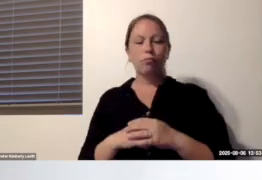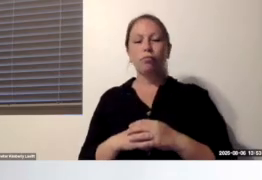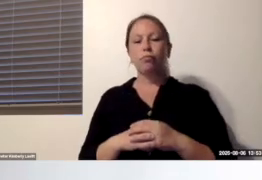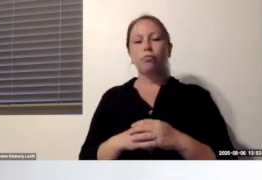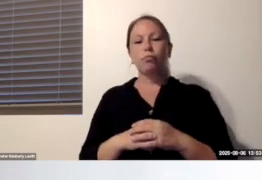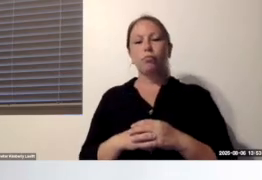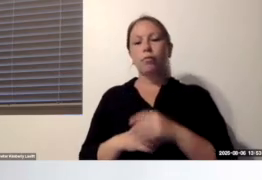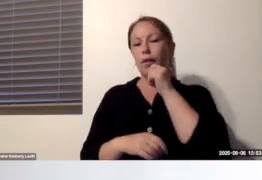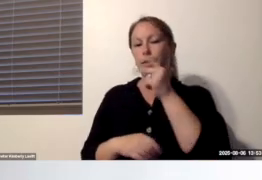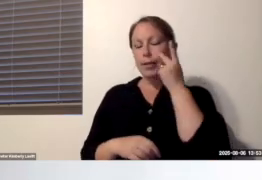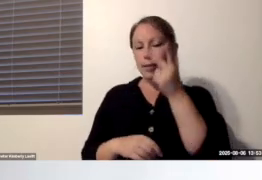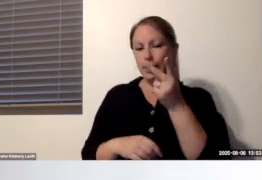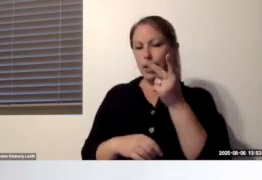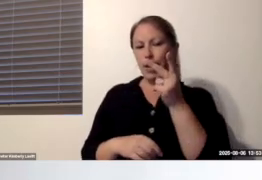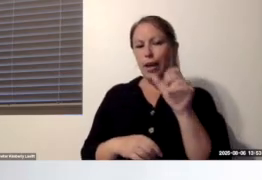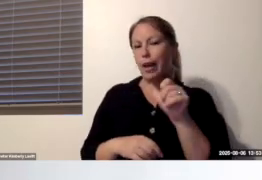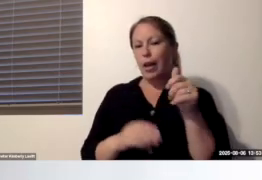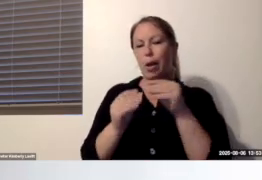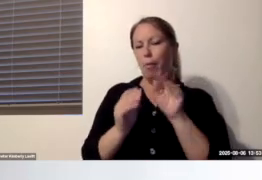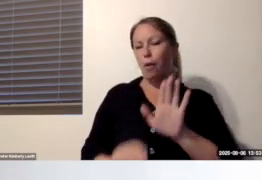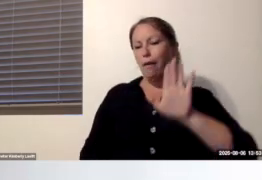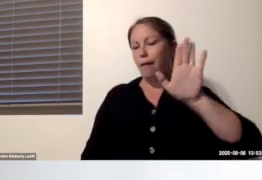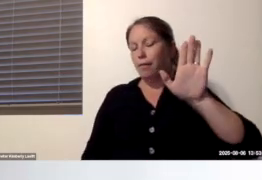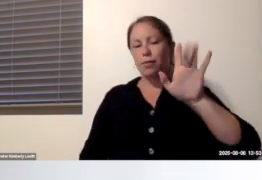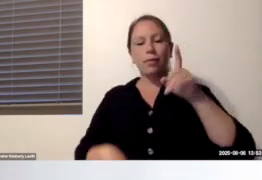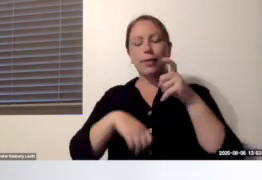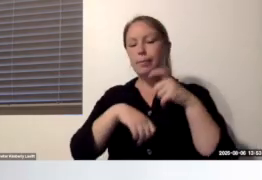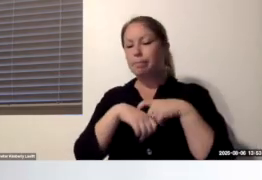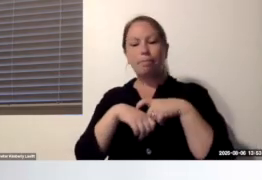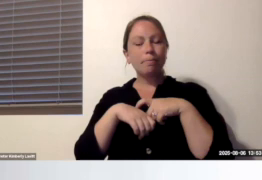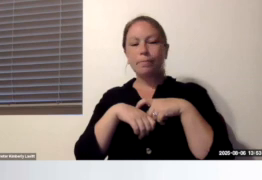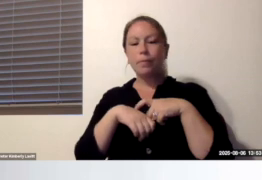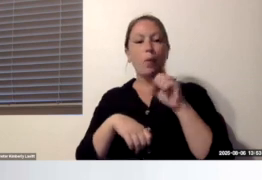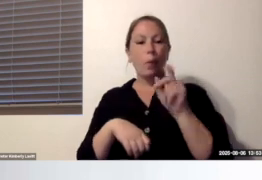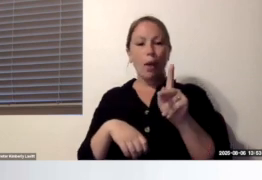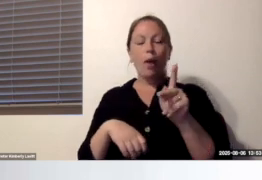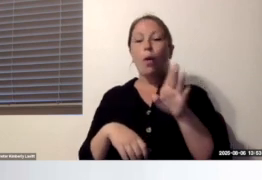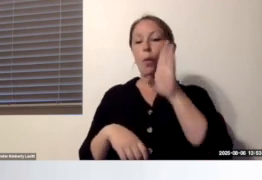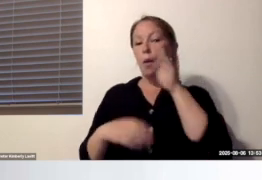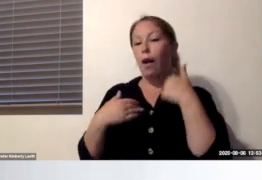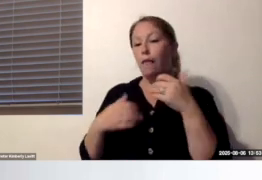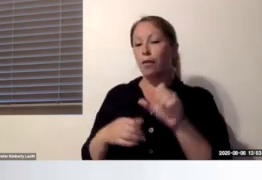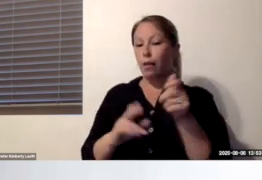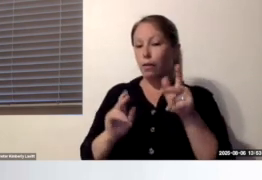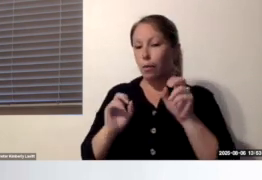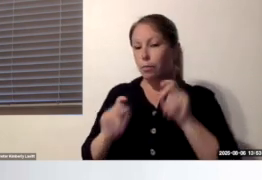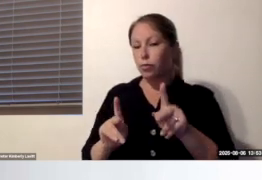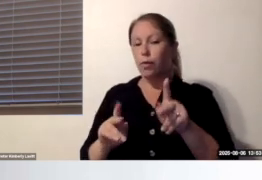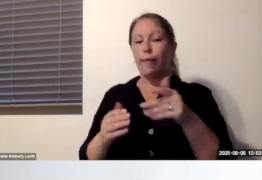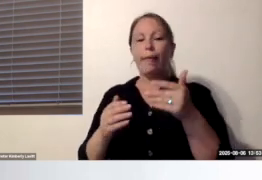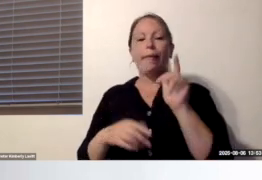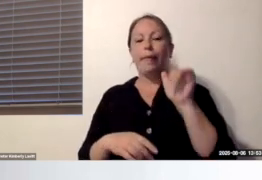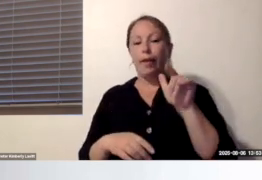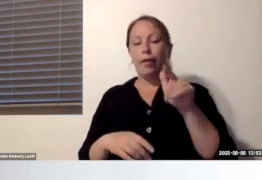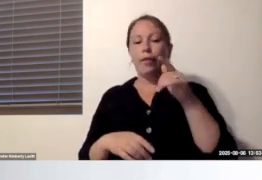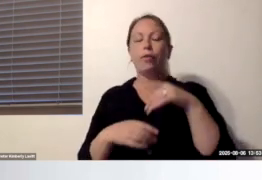I do not see any more hands at this time. Okay, folks, we will have another opportunity later on.